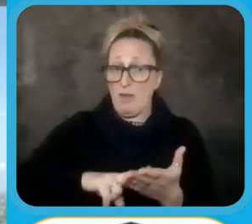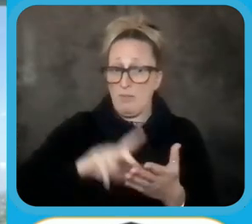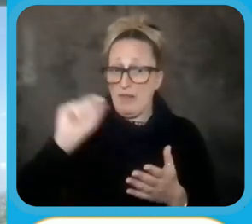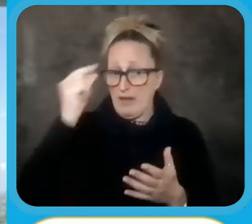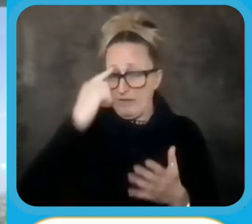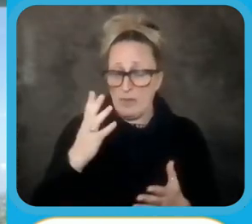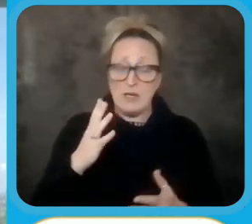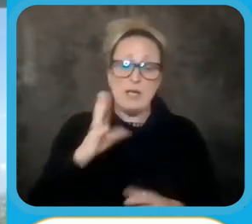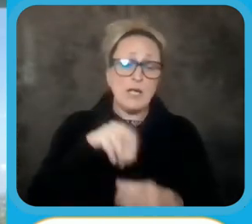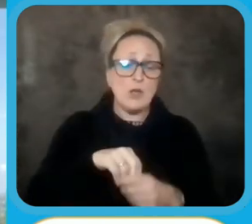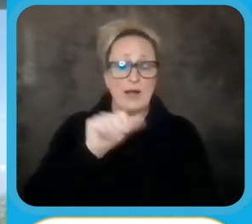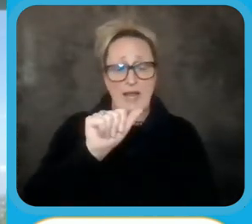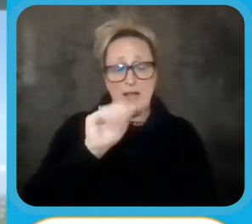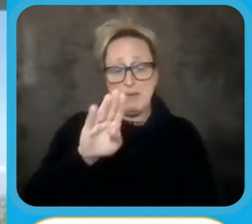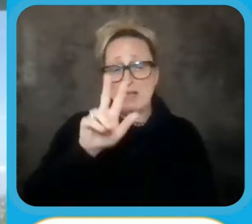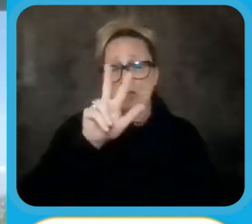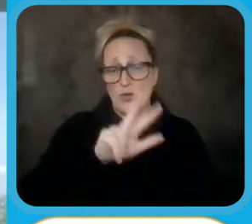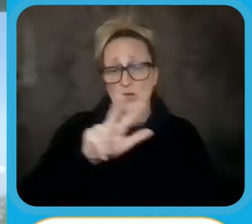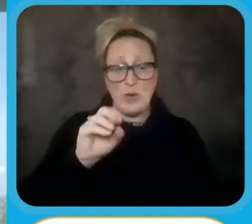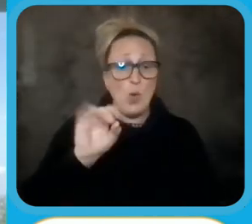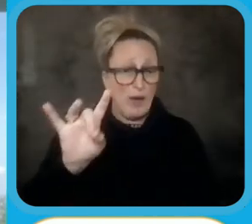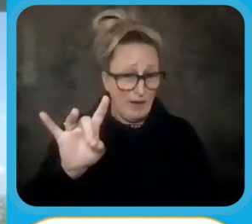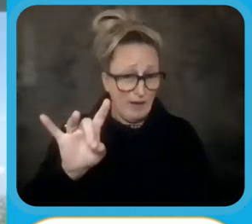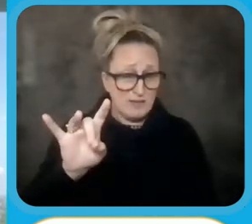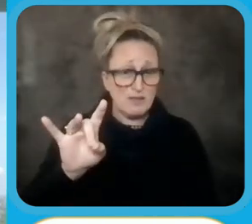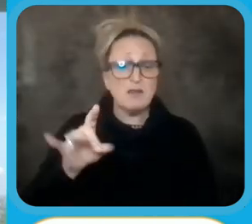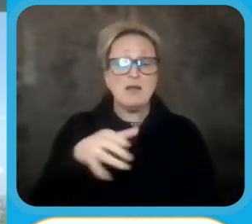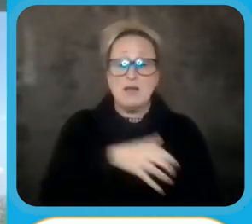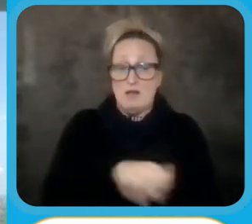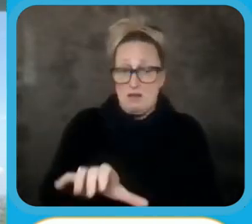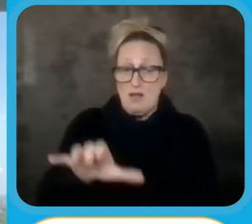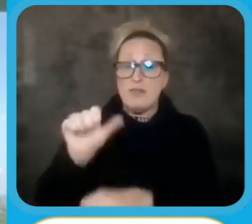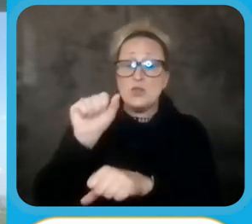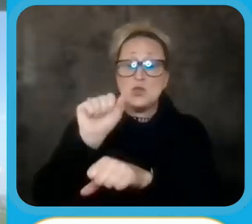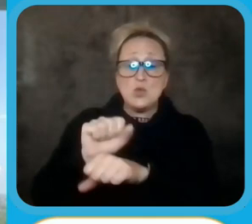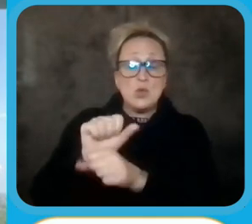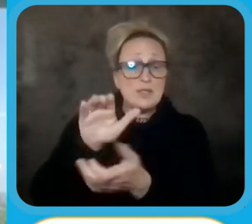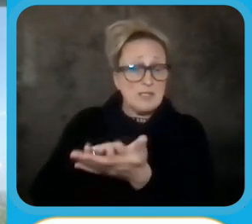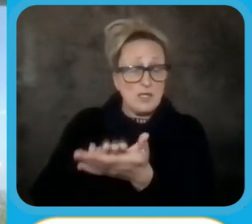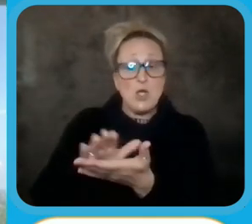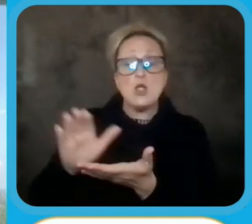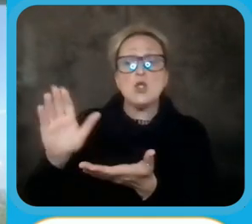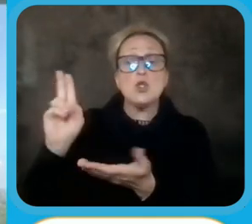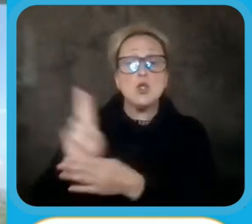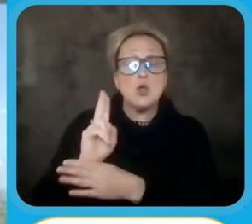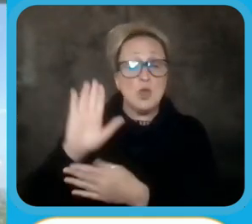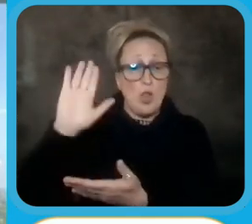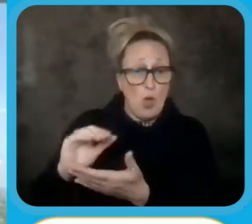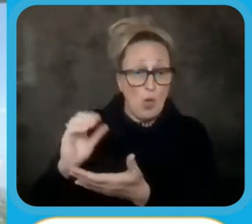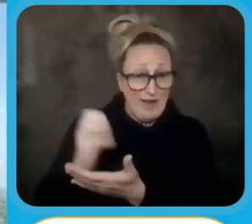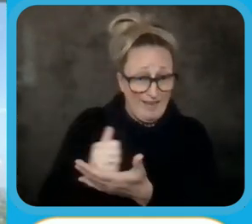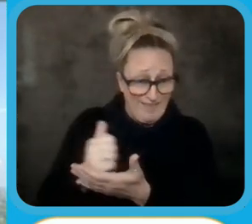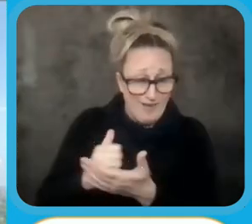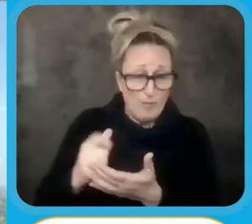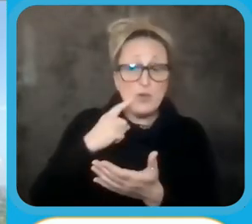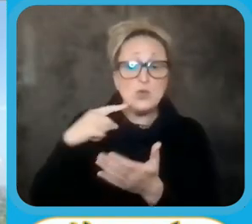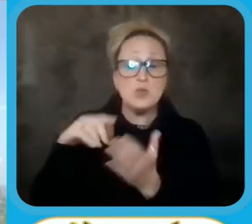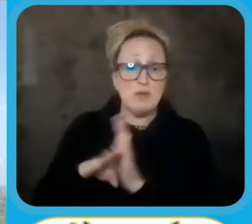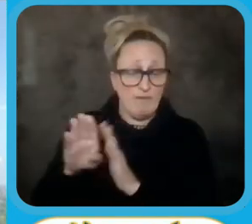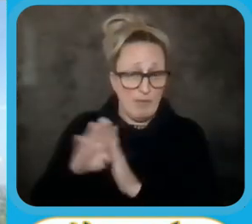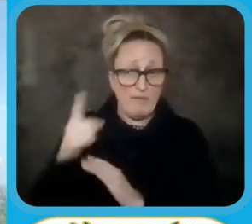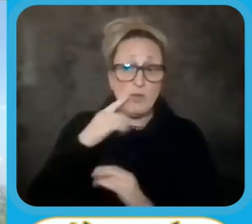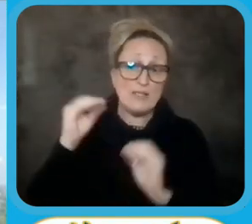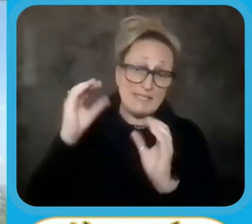AB 3308, which empowers school districts to use low-income housing tax credits to develop affordable housing for